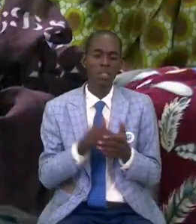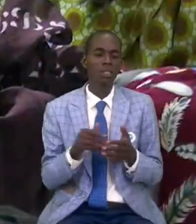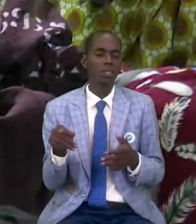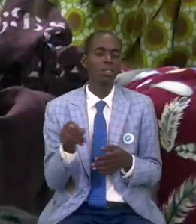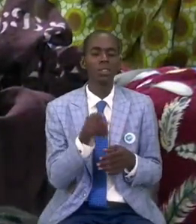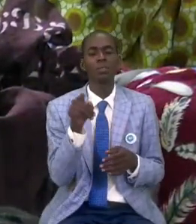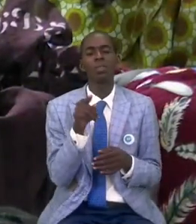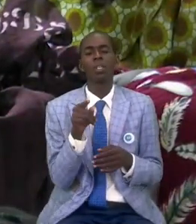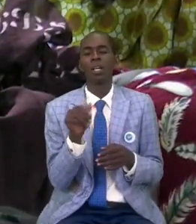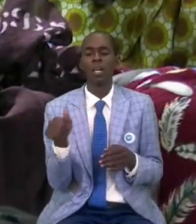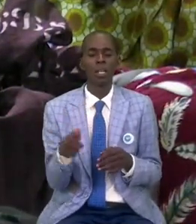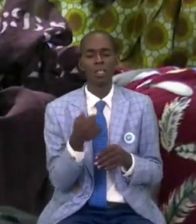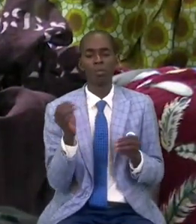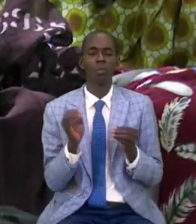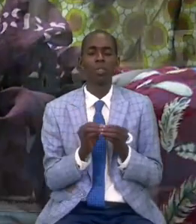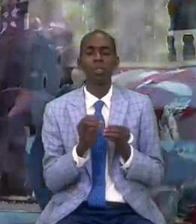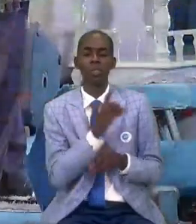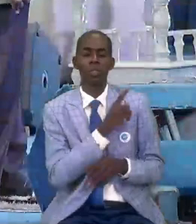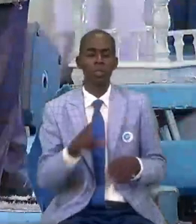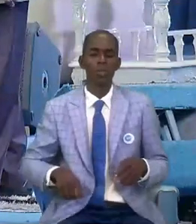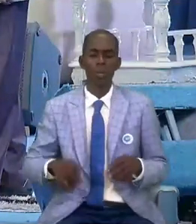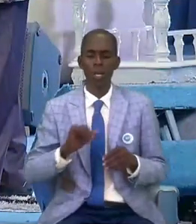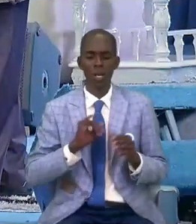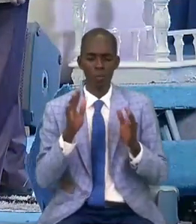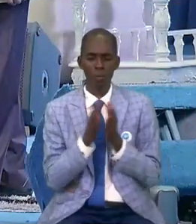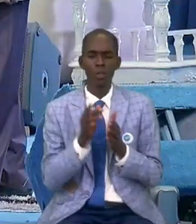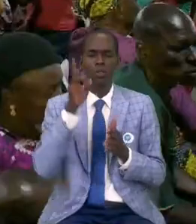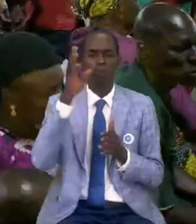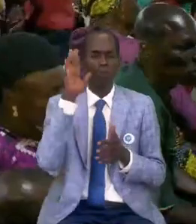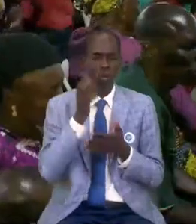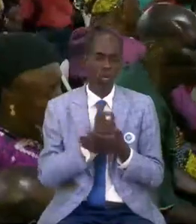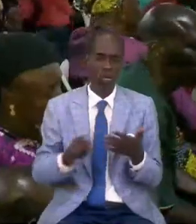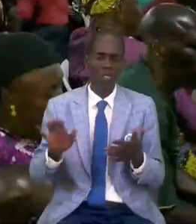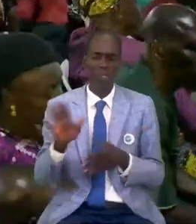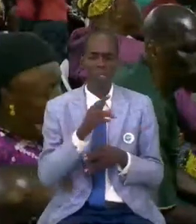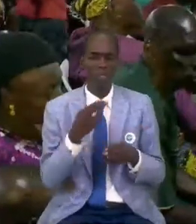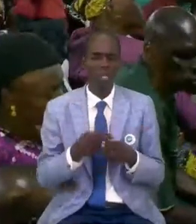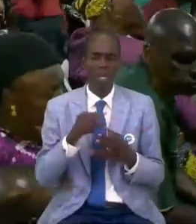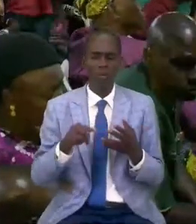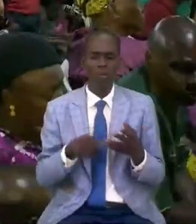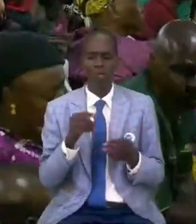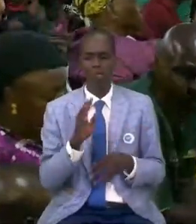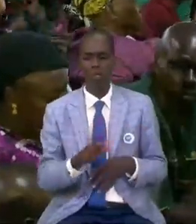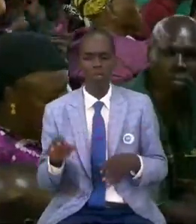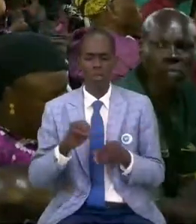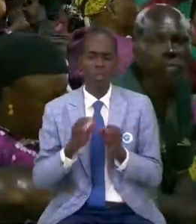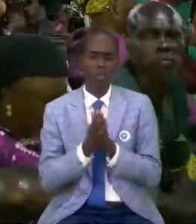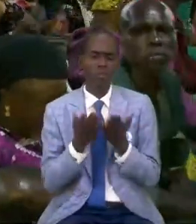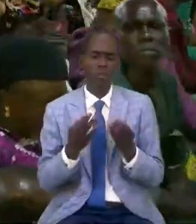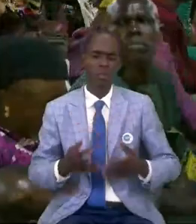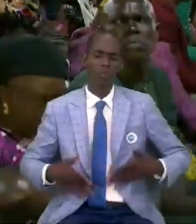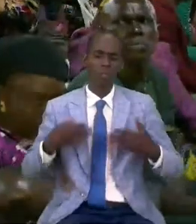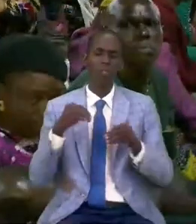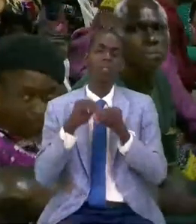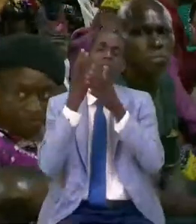the names among your children in the book of life in heaven. Confirm it right now in their heart with